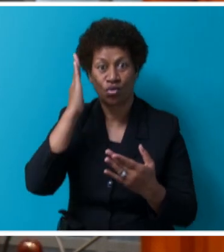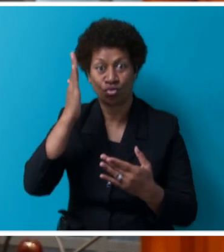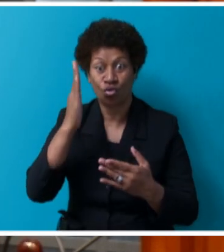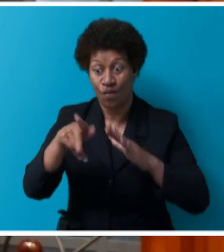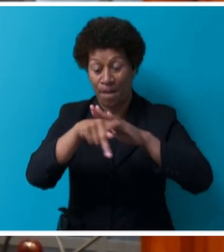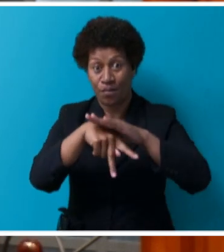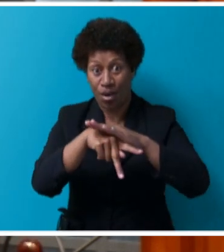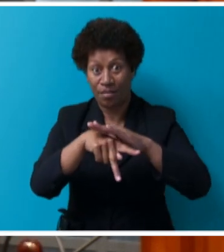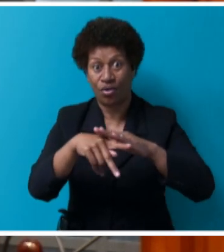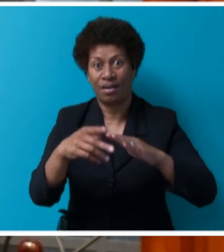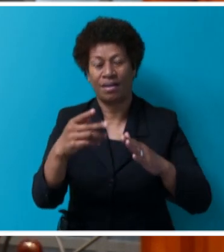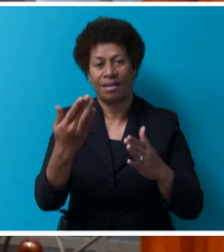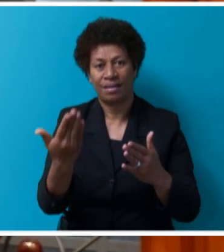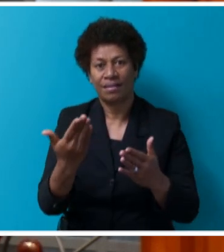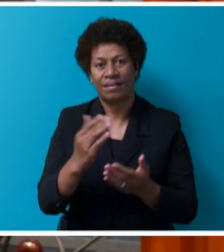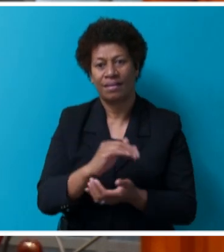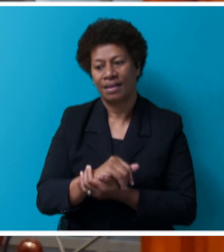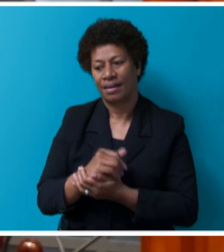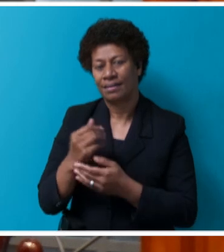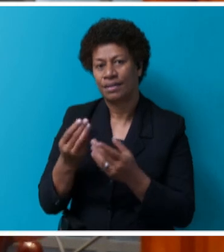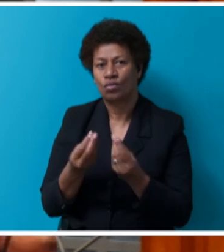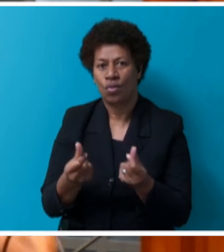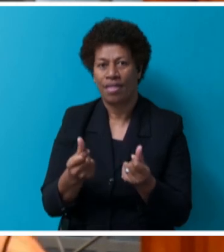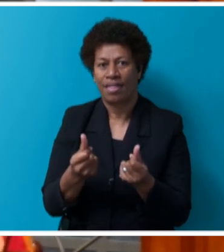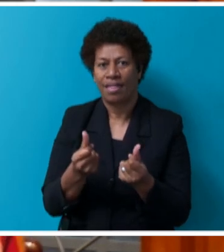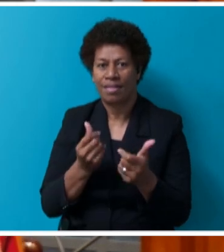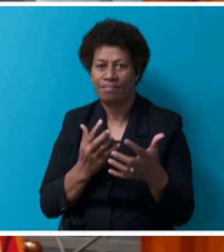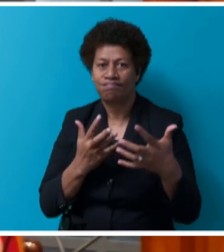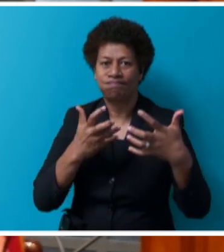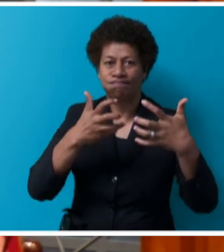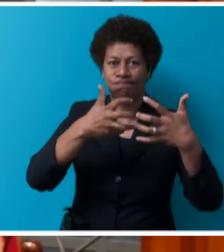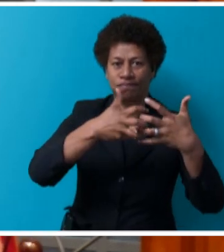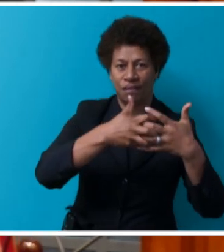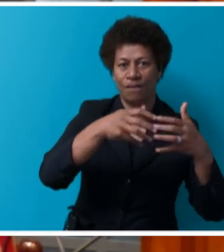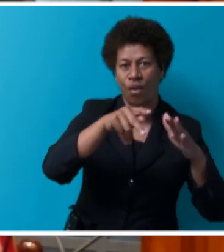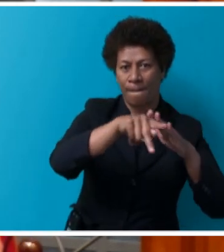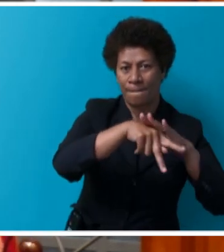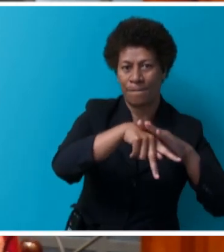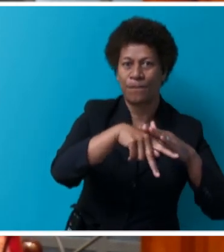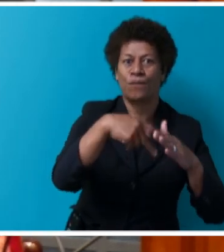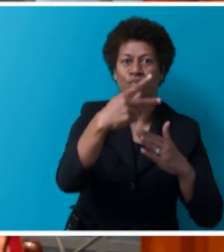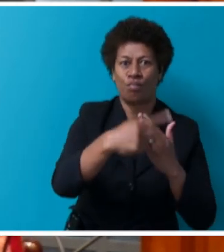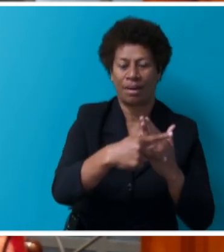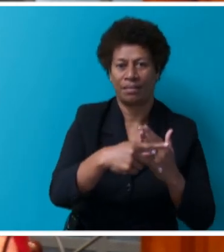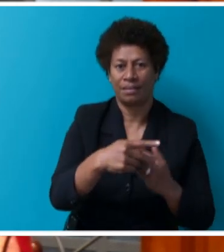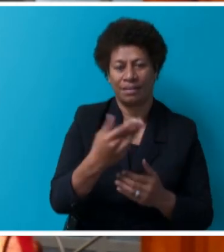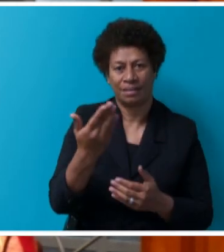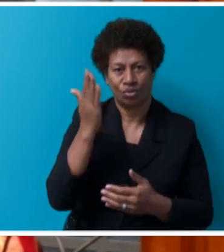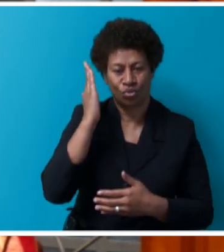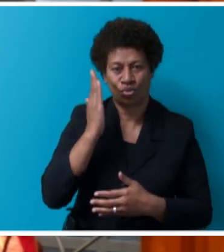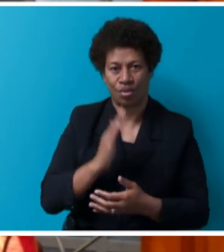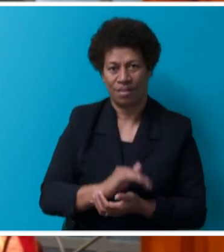language skills, and smoother transitions into primary schooling. Mr. Speaker, sir, this is the foundation